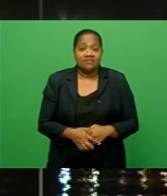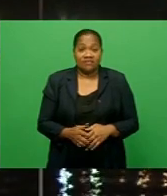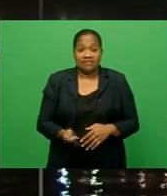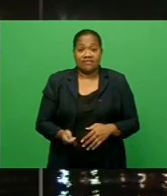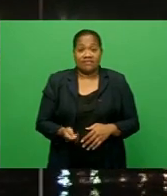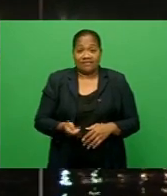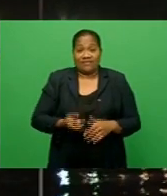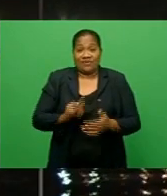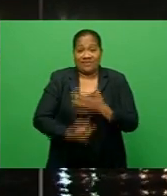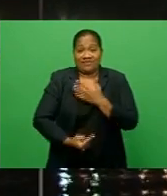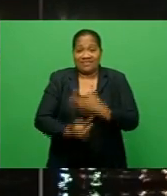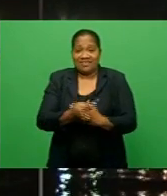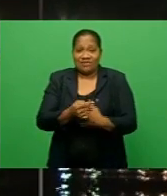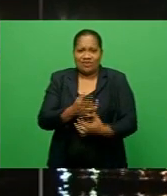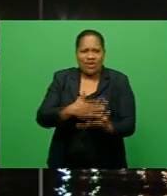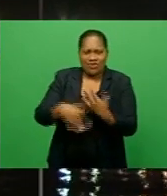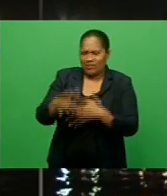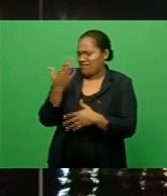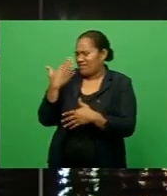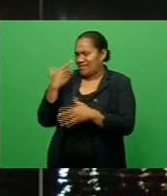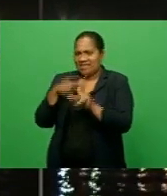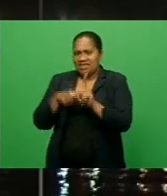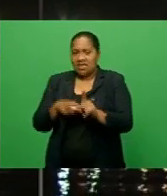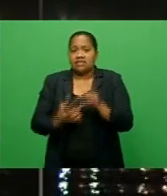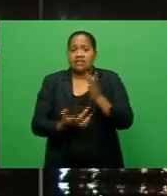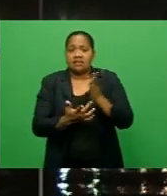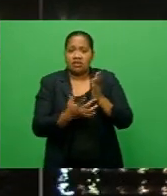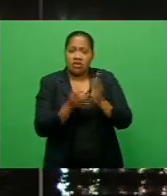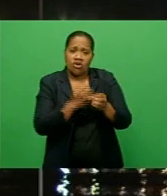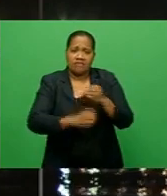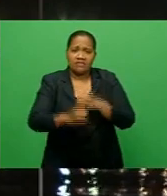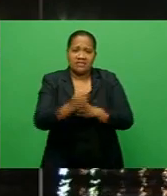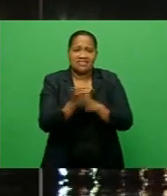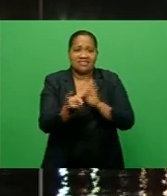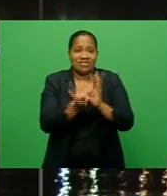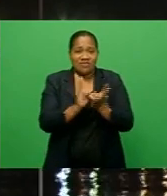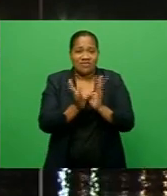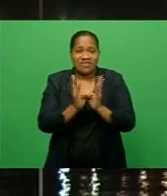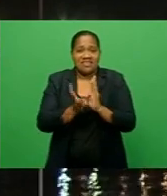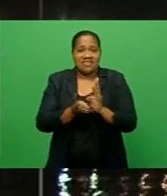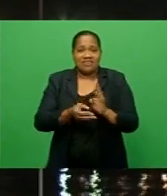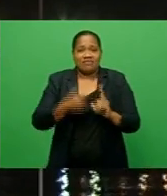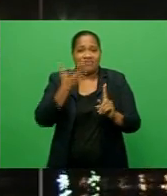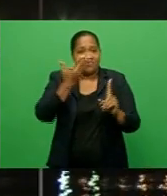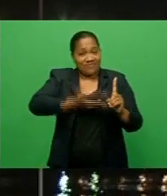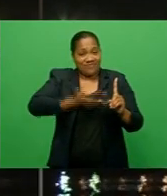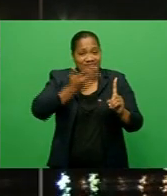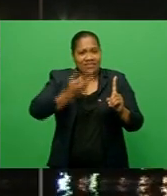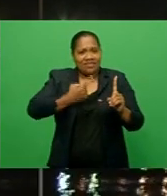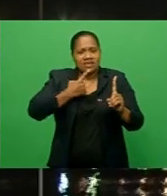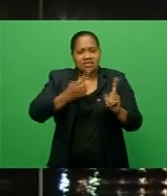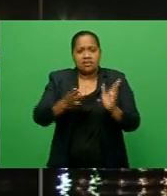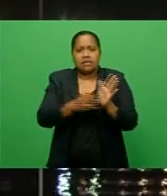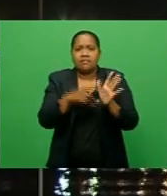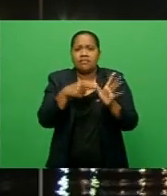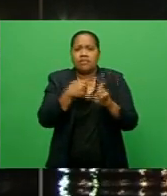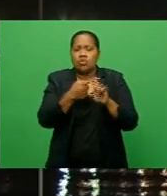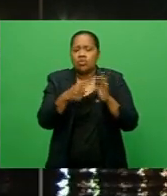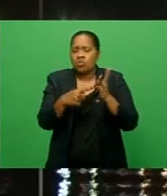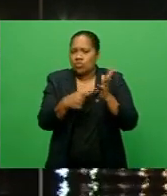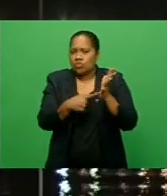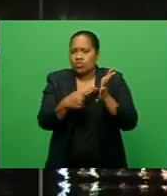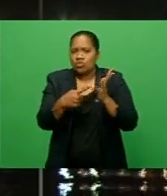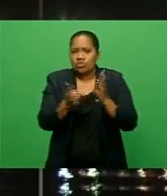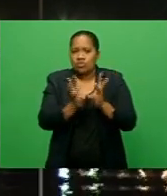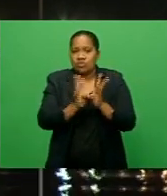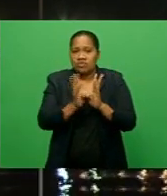from hurricanes in recent years, the technical officer at the Fiji Met Services, Chonenu Ravi, says the Makutu weather station has been